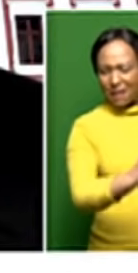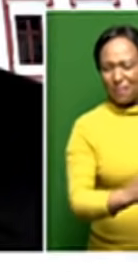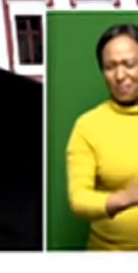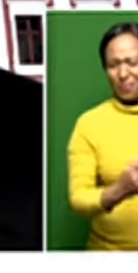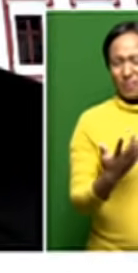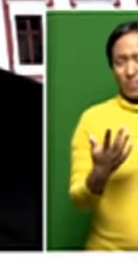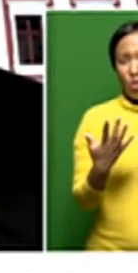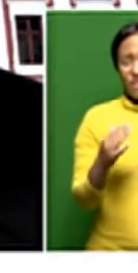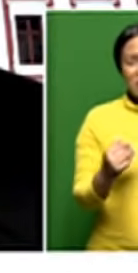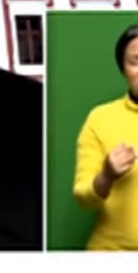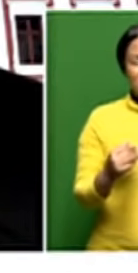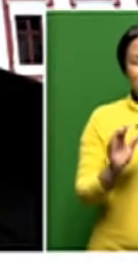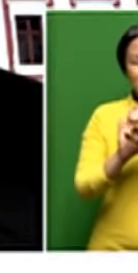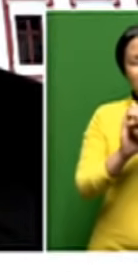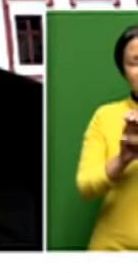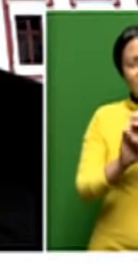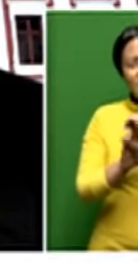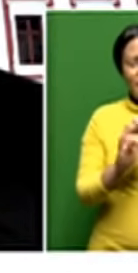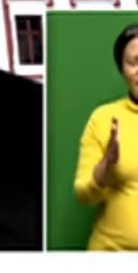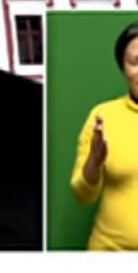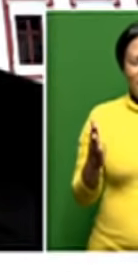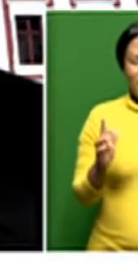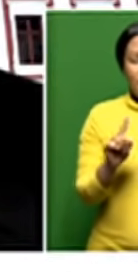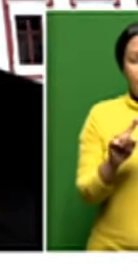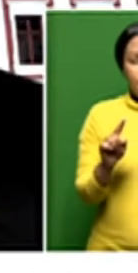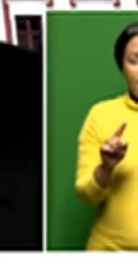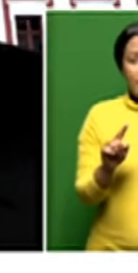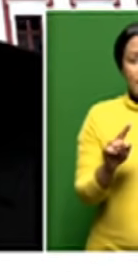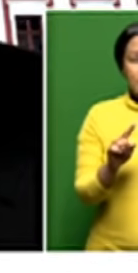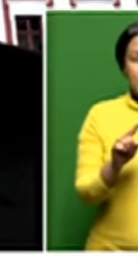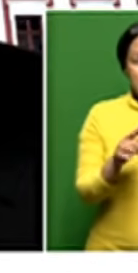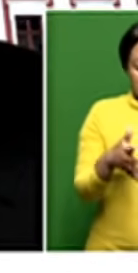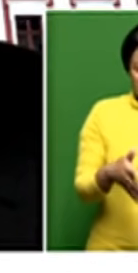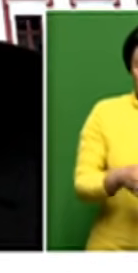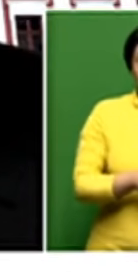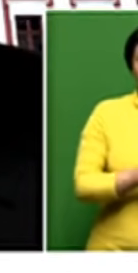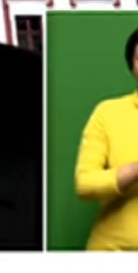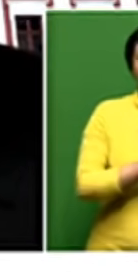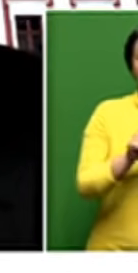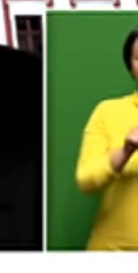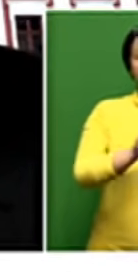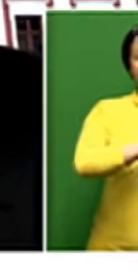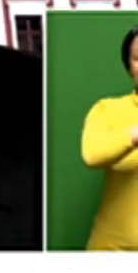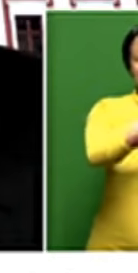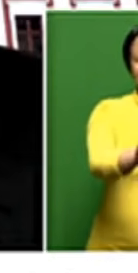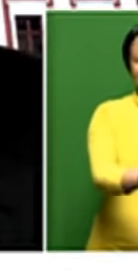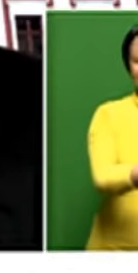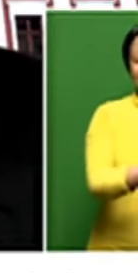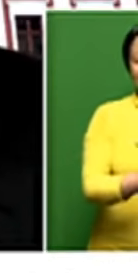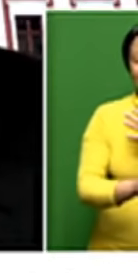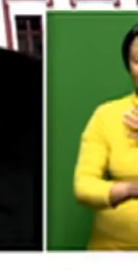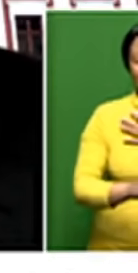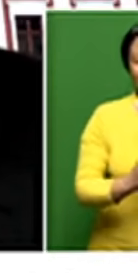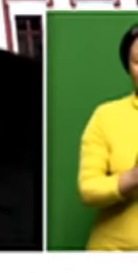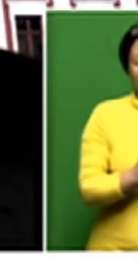out in the media, I mean, not only locally but internationally. And this has caused absolute embarrassment to the